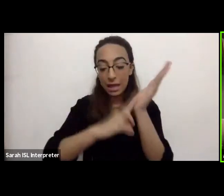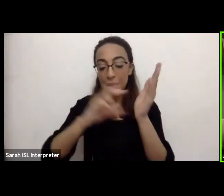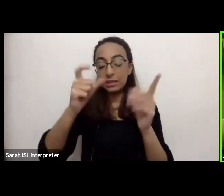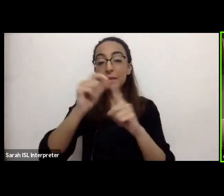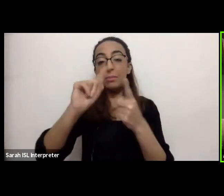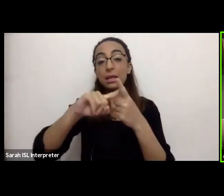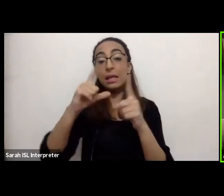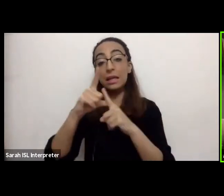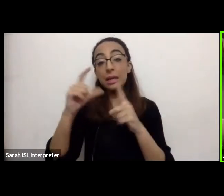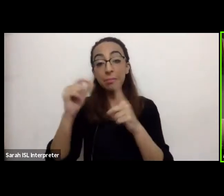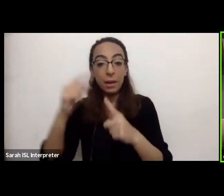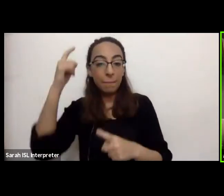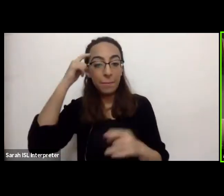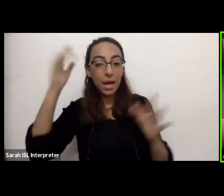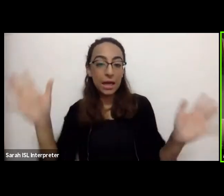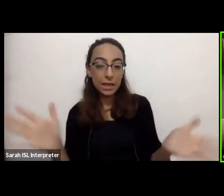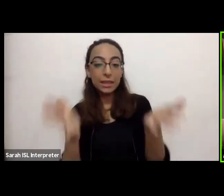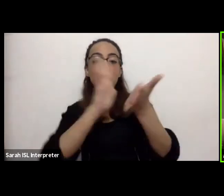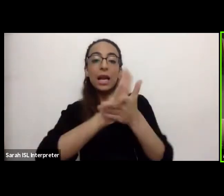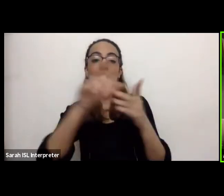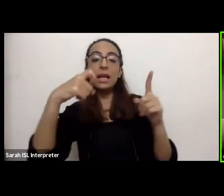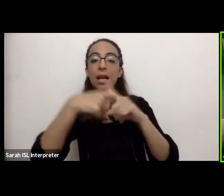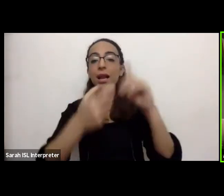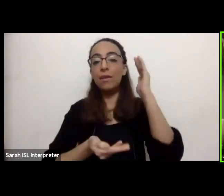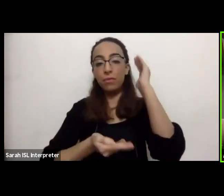NCPEDP-Mindtree Helen Keller Awards.